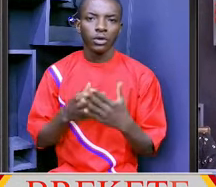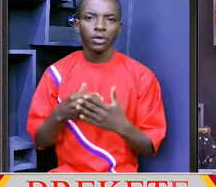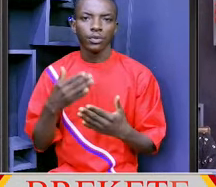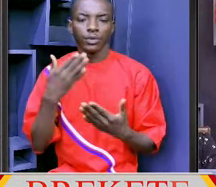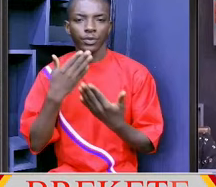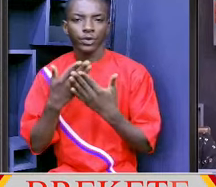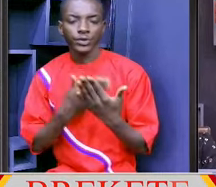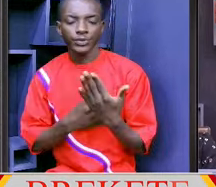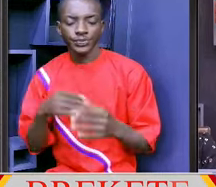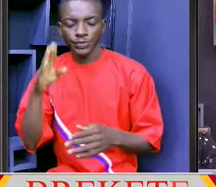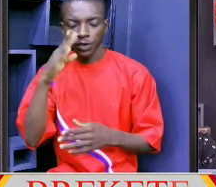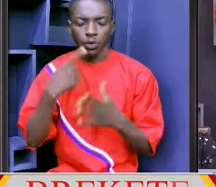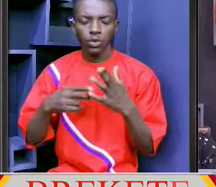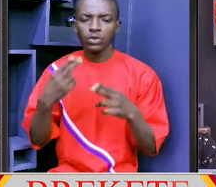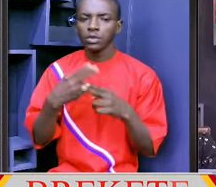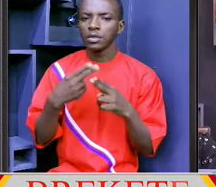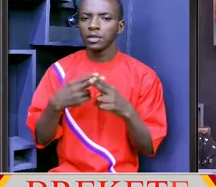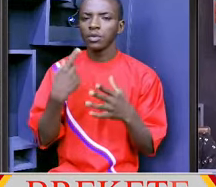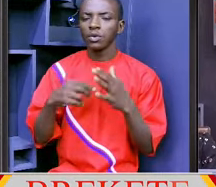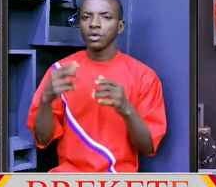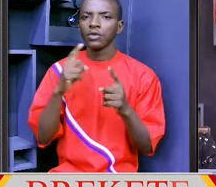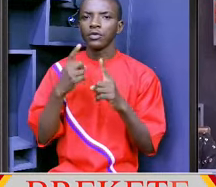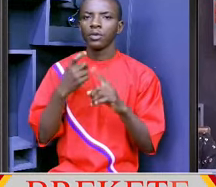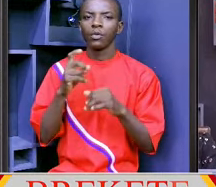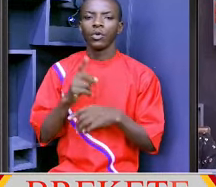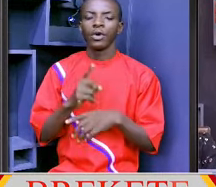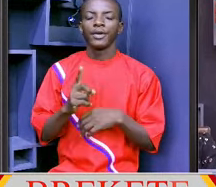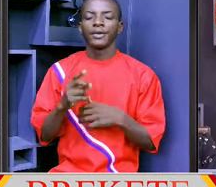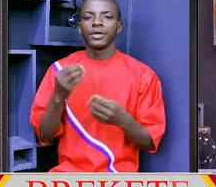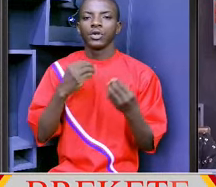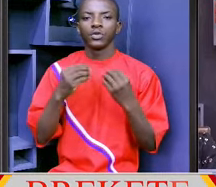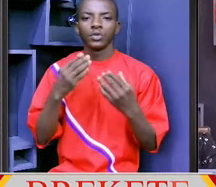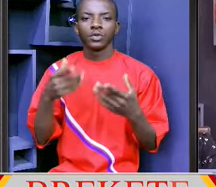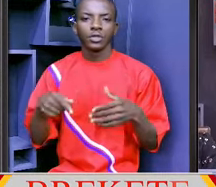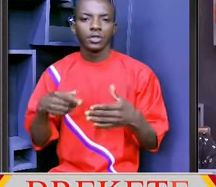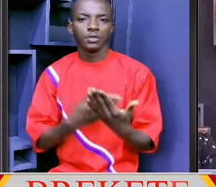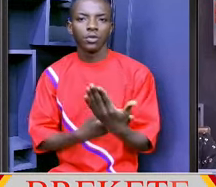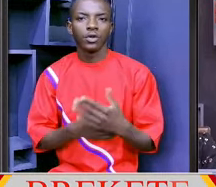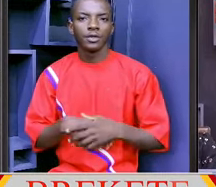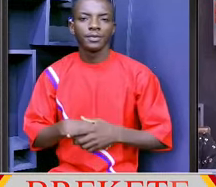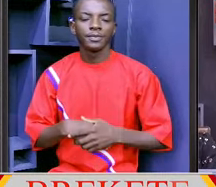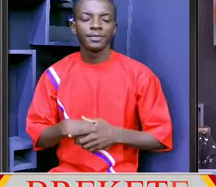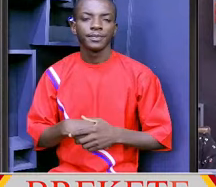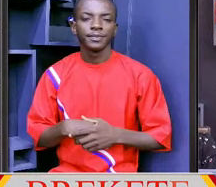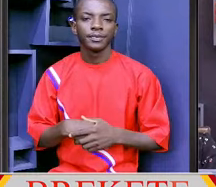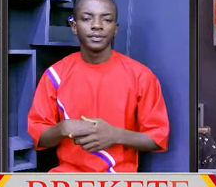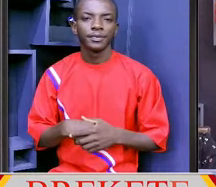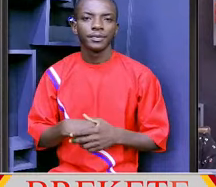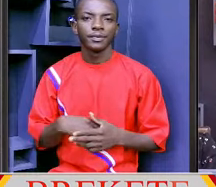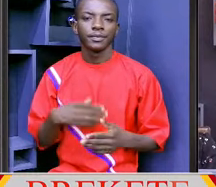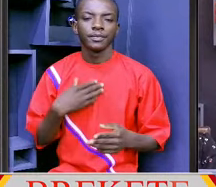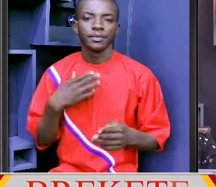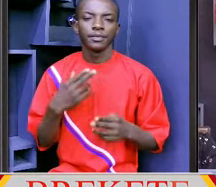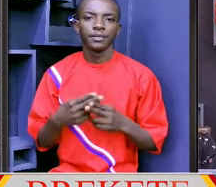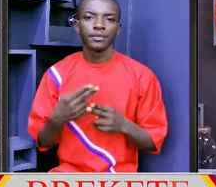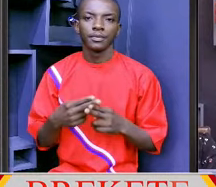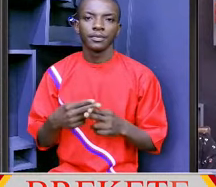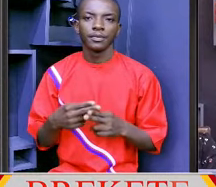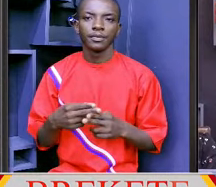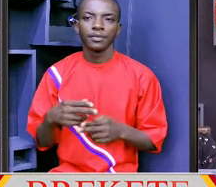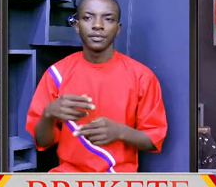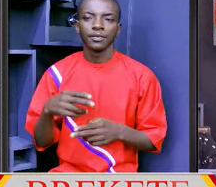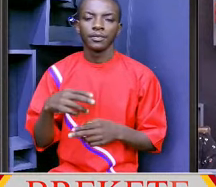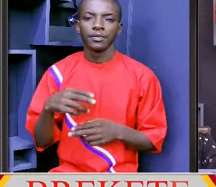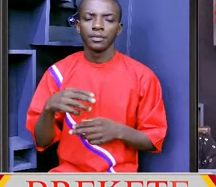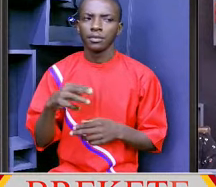Good morning, sir. Waiting be your name, ma. Where you Devano from? Waiting be your contributor. My name na Devano